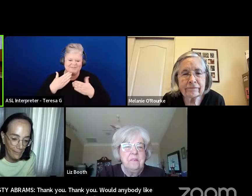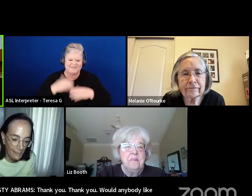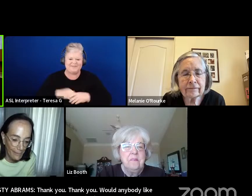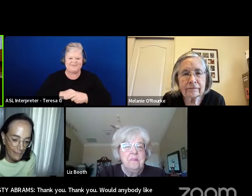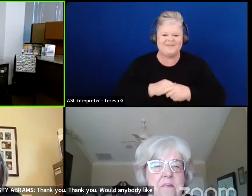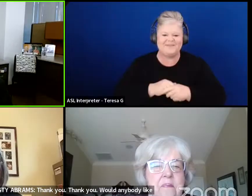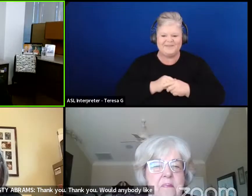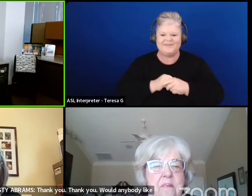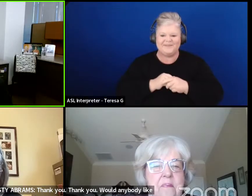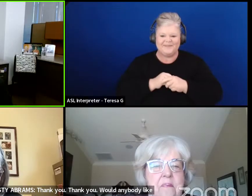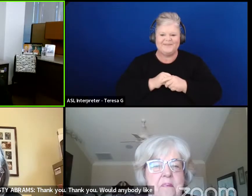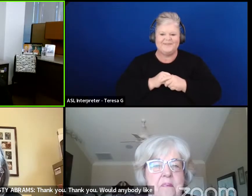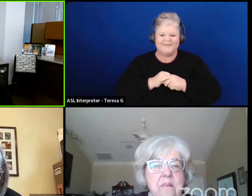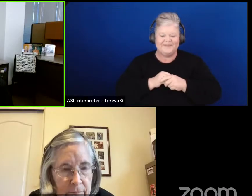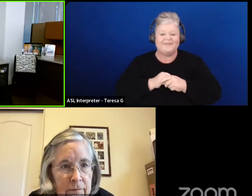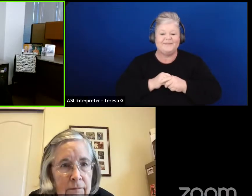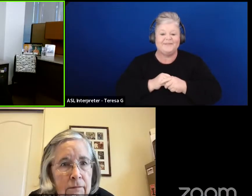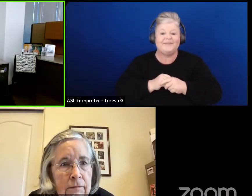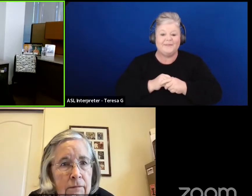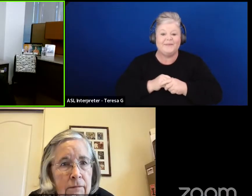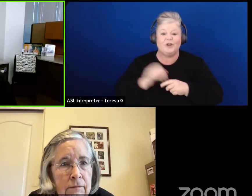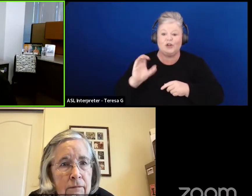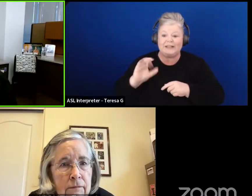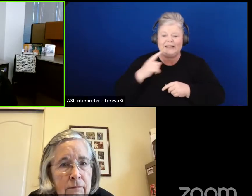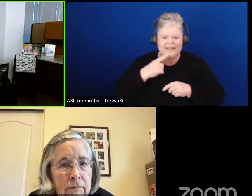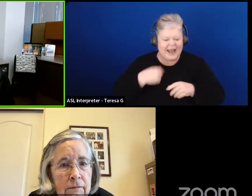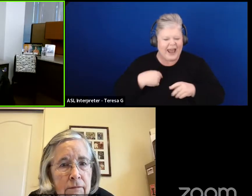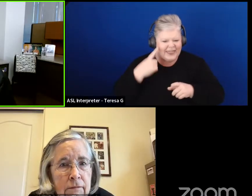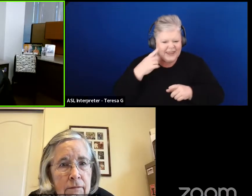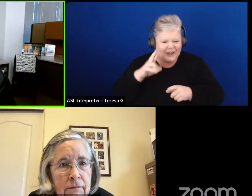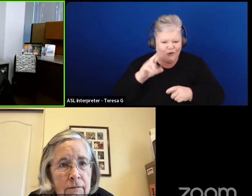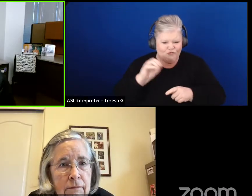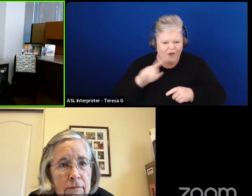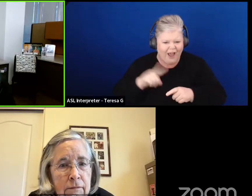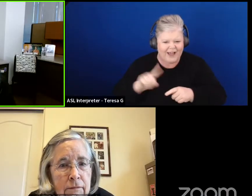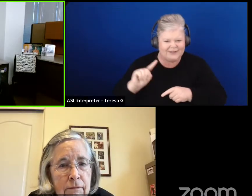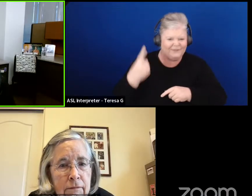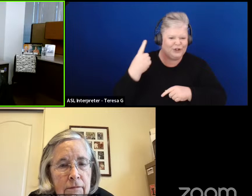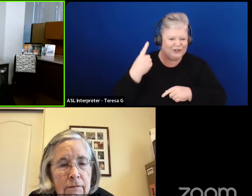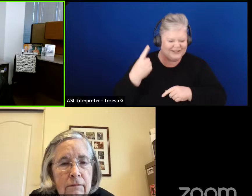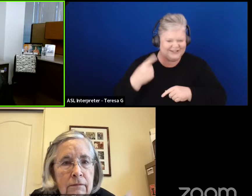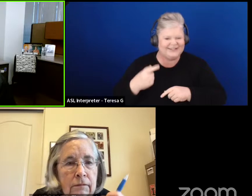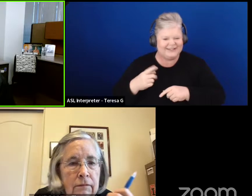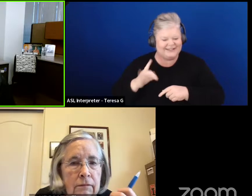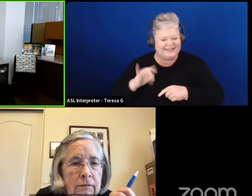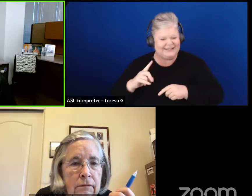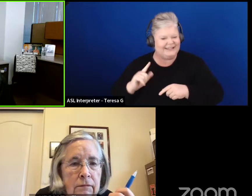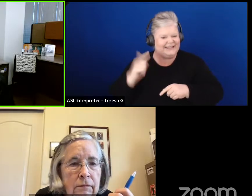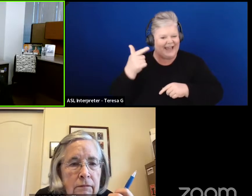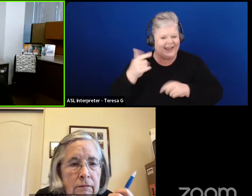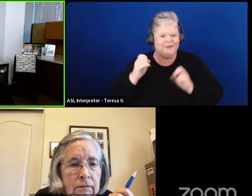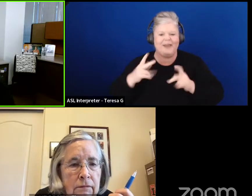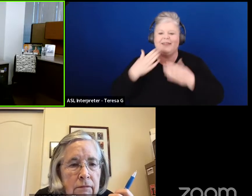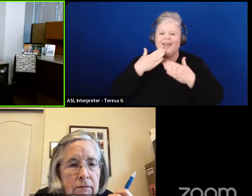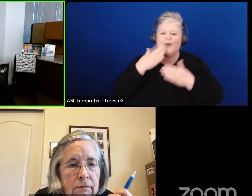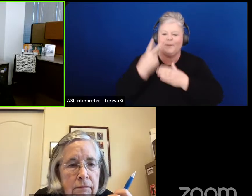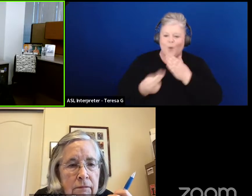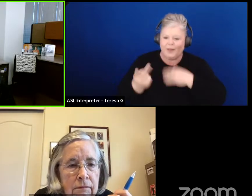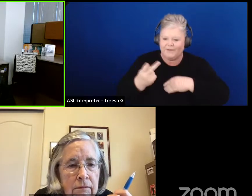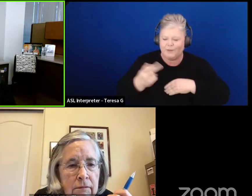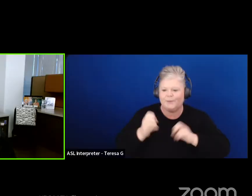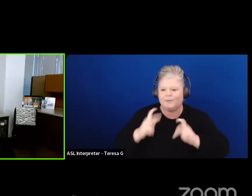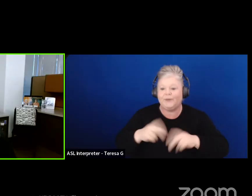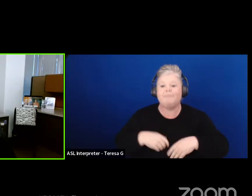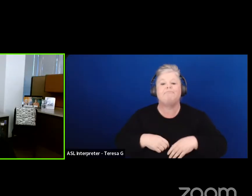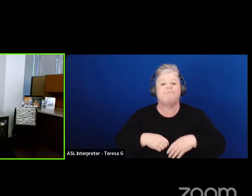you. I think I heard Roz first, so thank you very much to both of you. Okay, our minutes